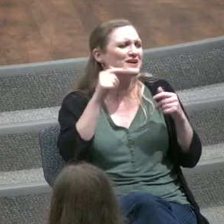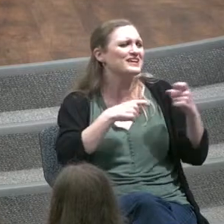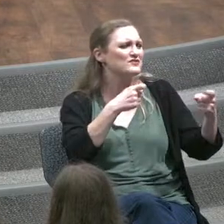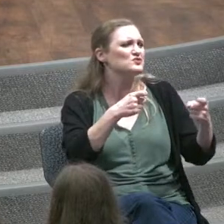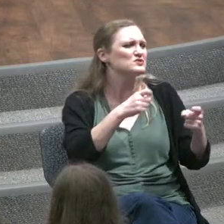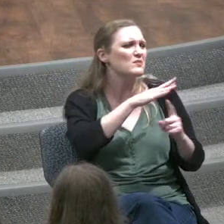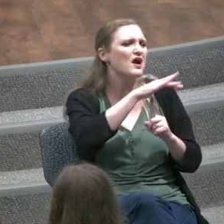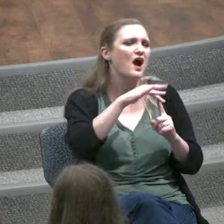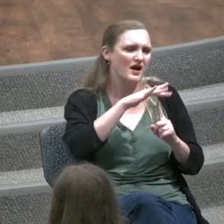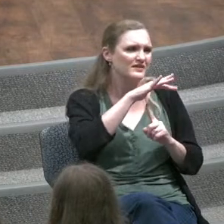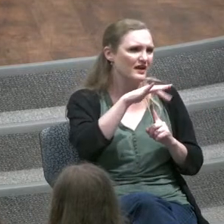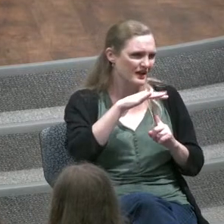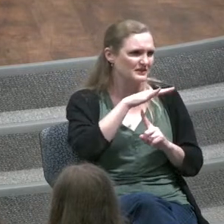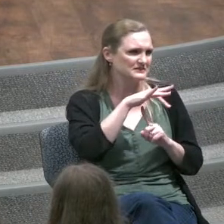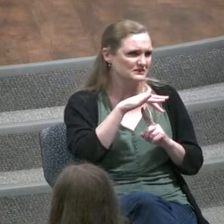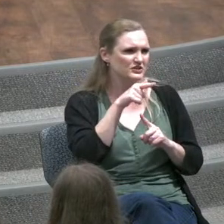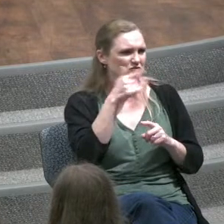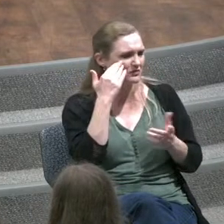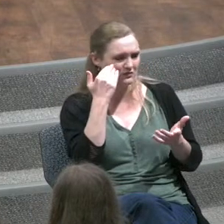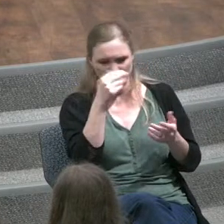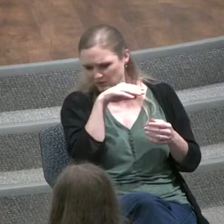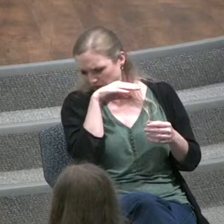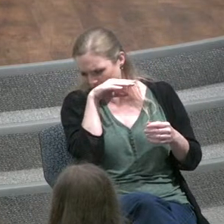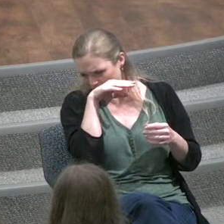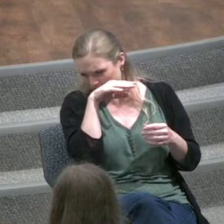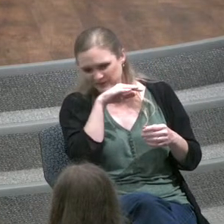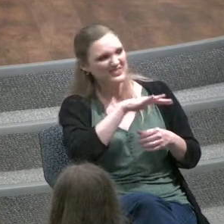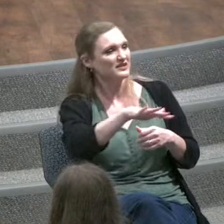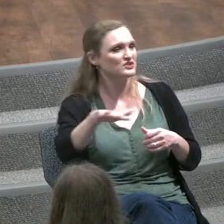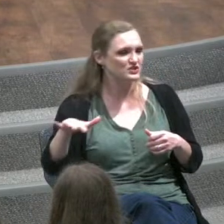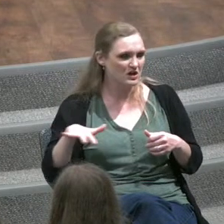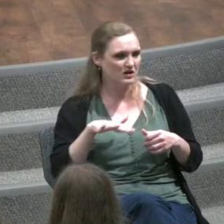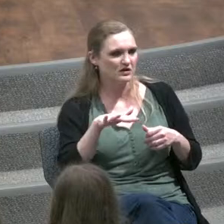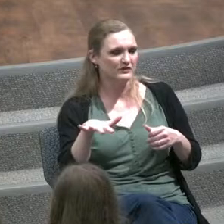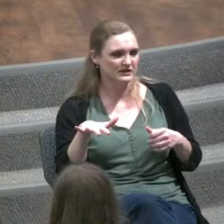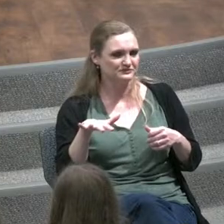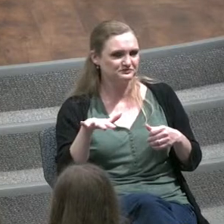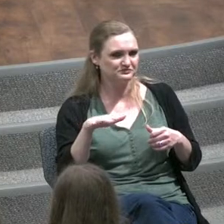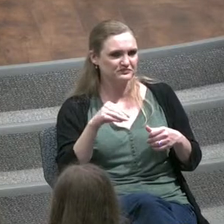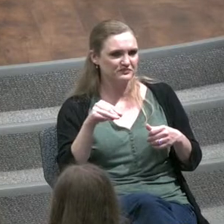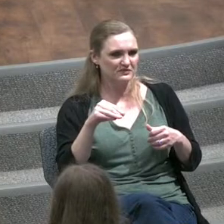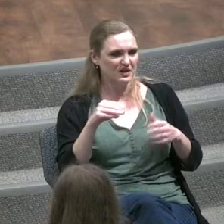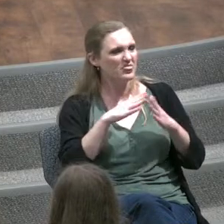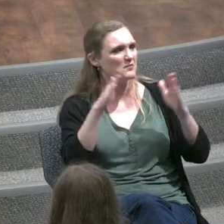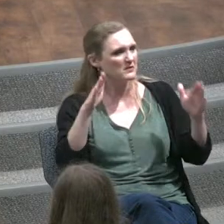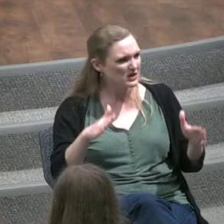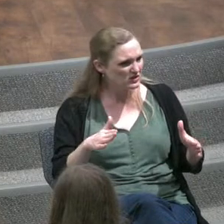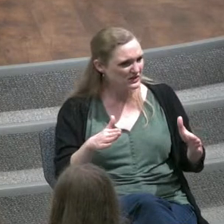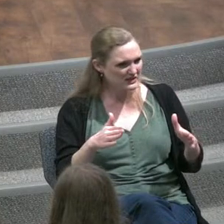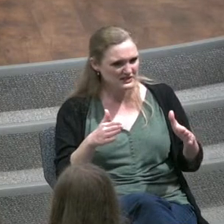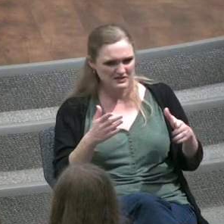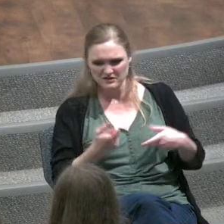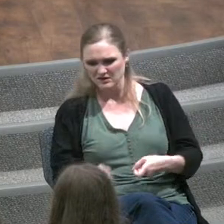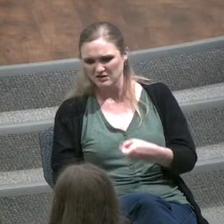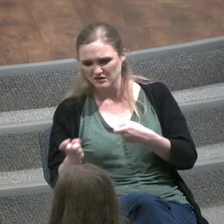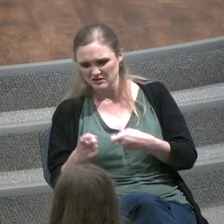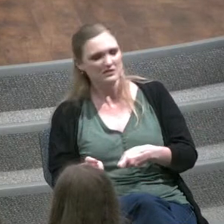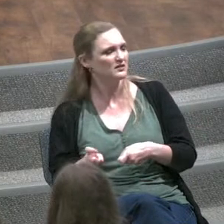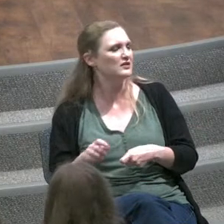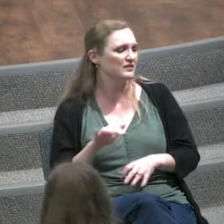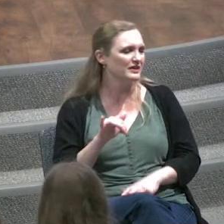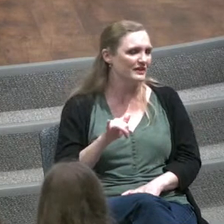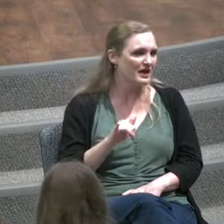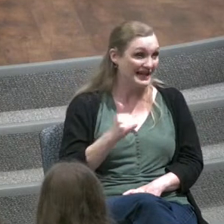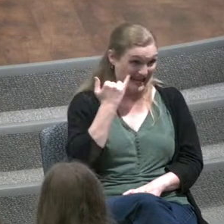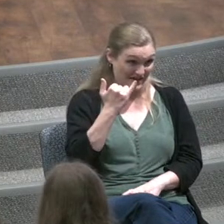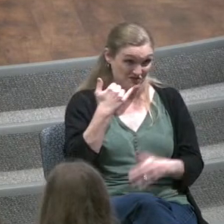some context of, you know, the geography and the architecture and those kinds of things.